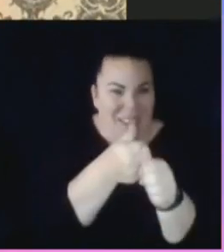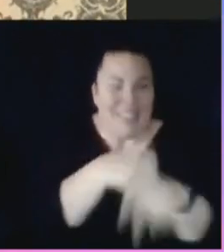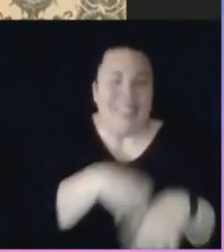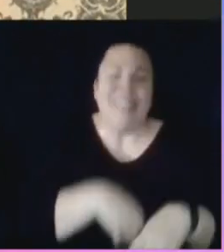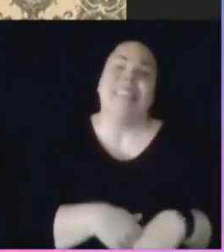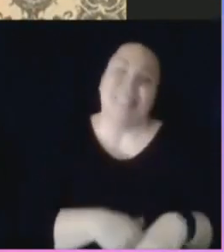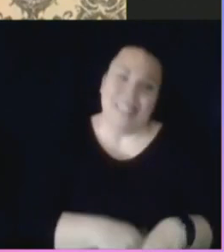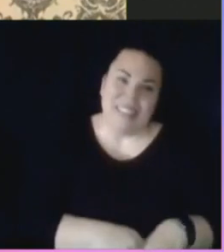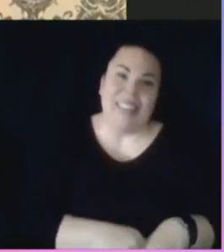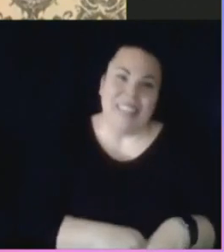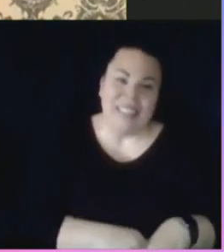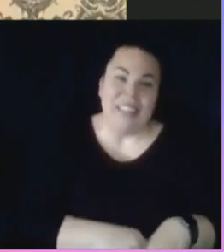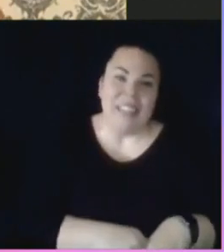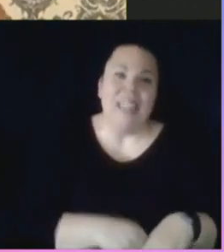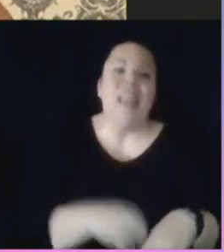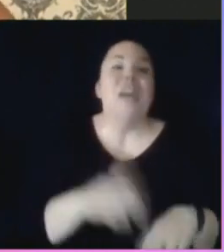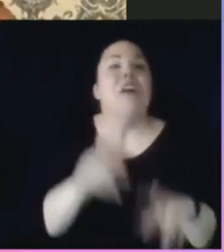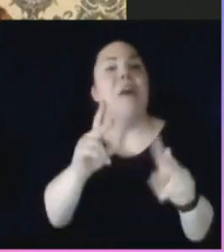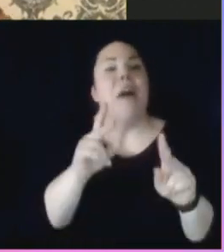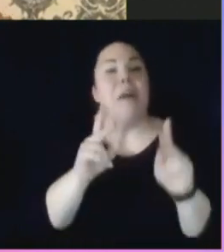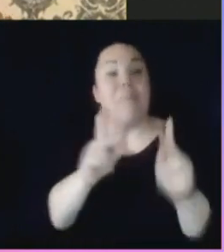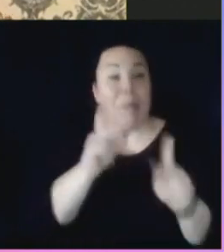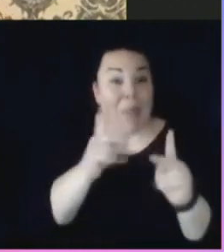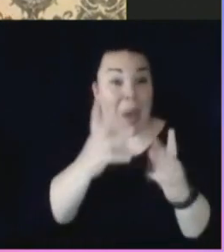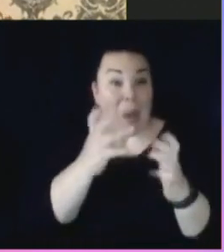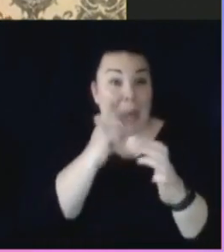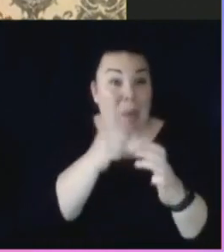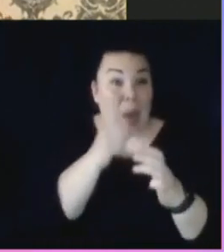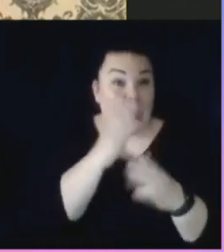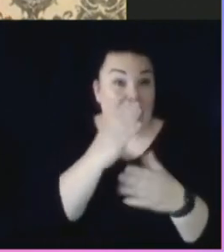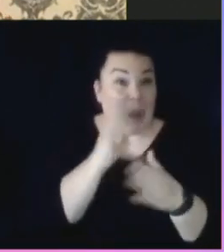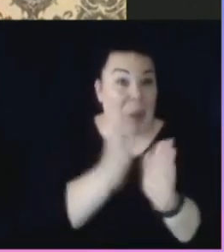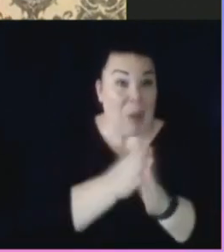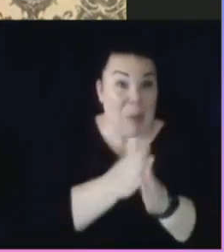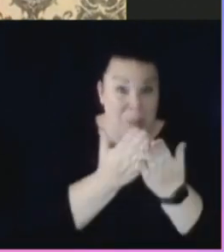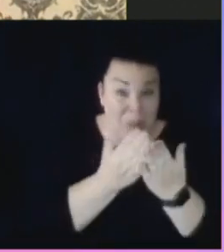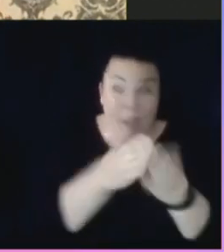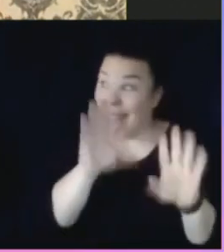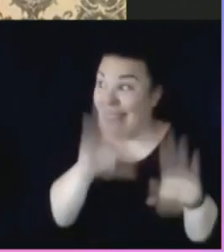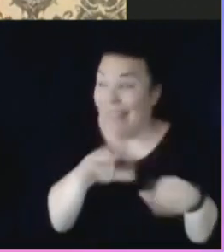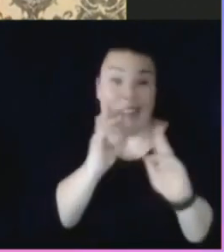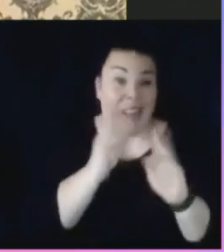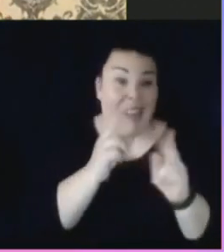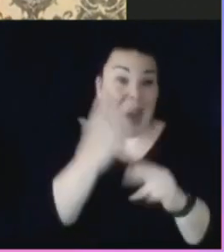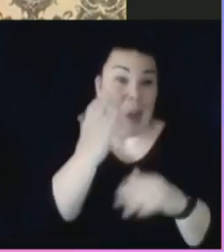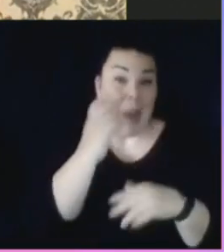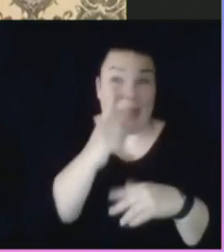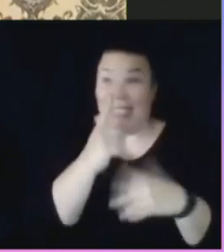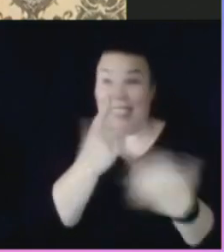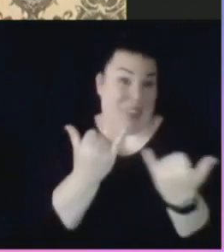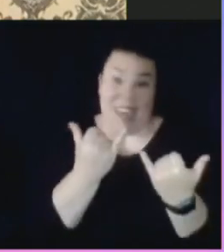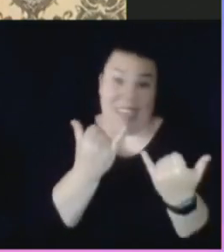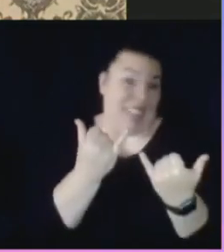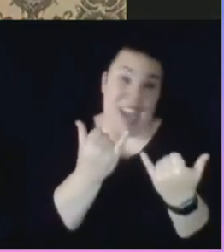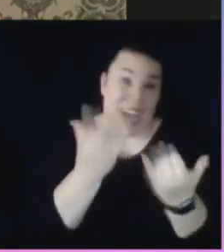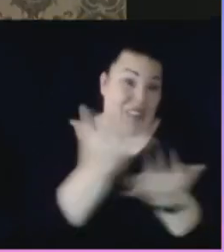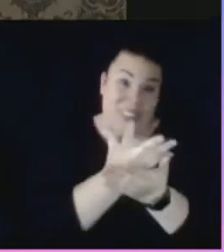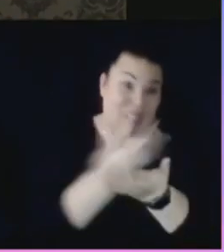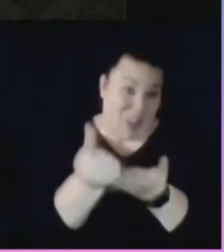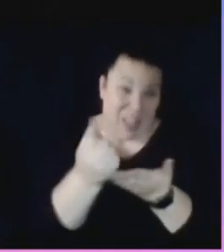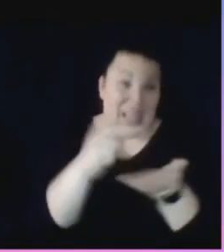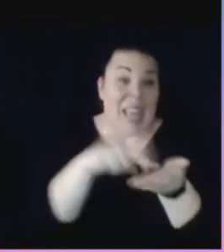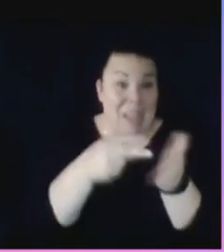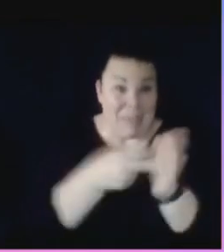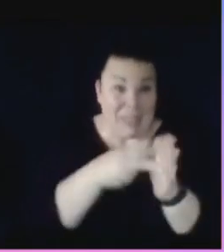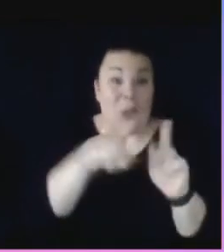get the Beyond the Gender Binary, they're out of luck until July because it's sold out. Yeah. But please, when it comes back into